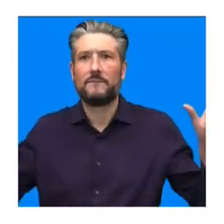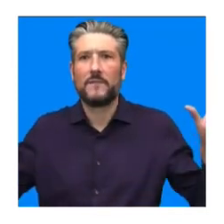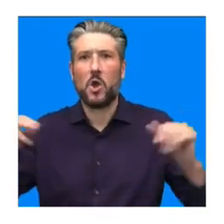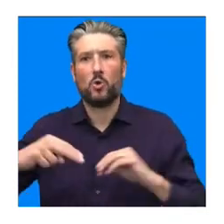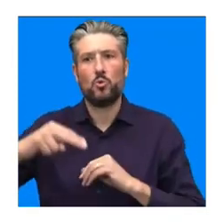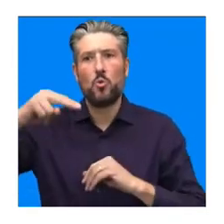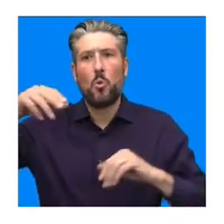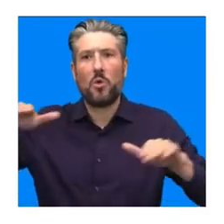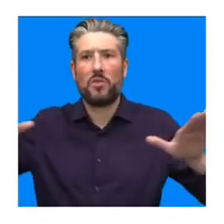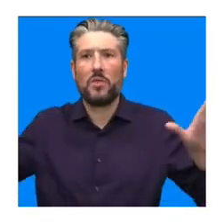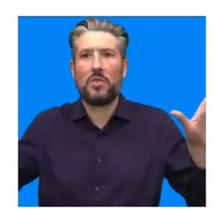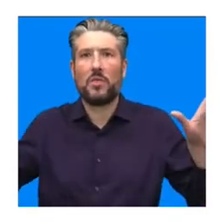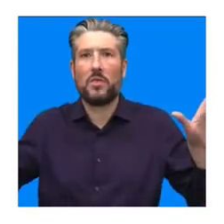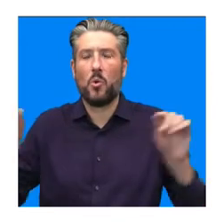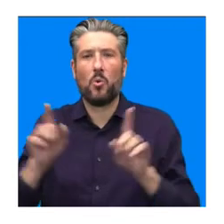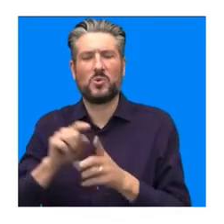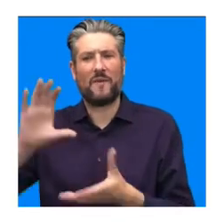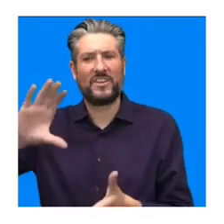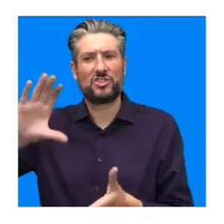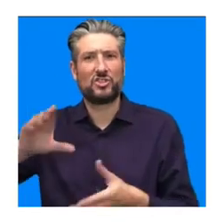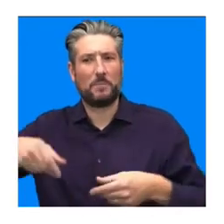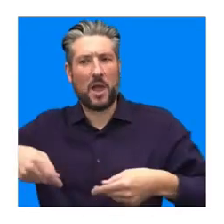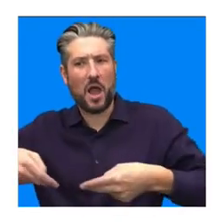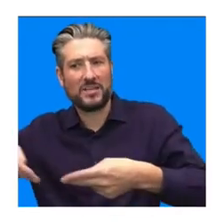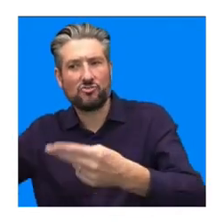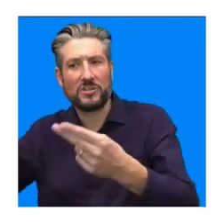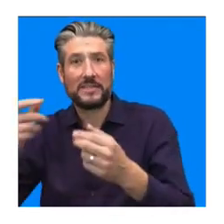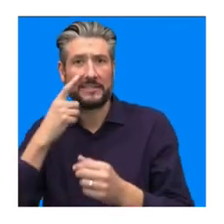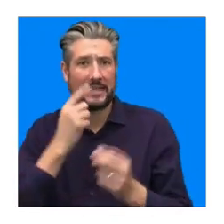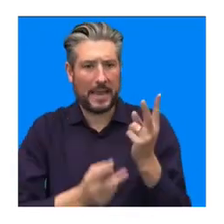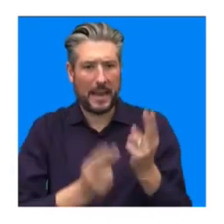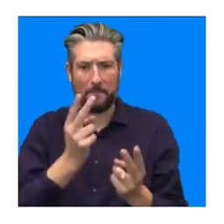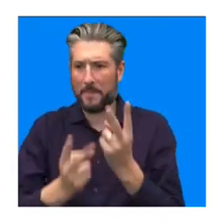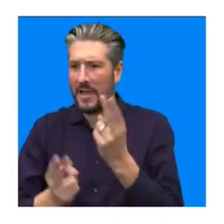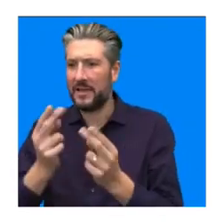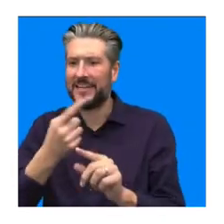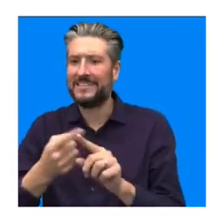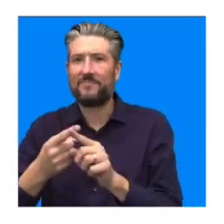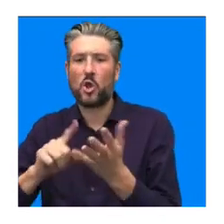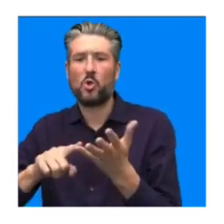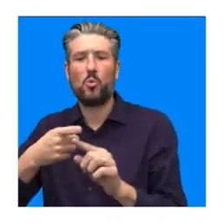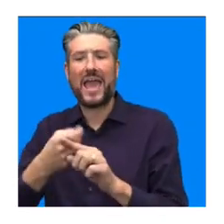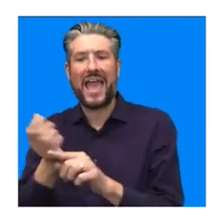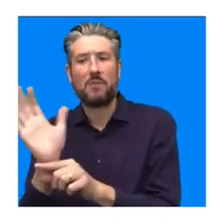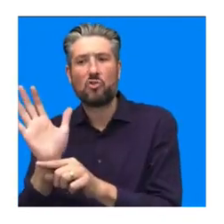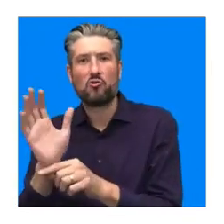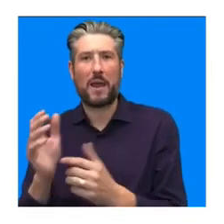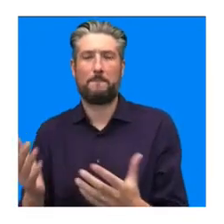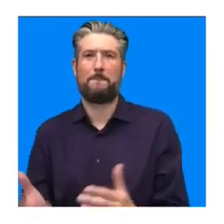street. Excerpts from hit UK programmes. What tells us more about who we are